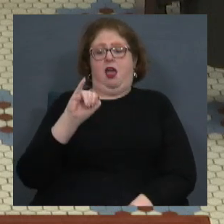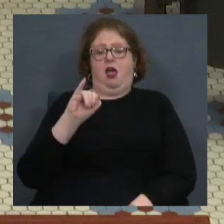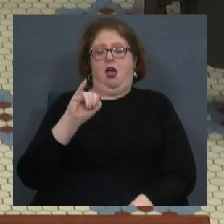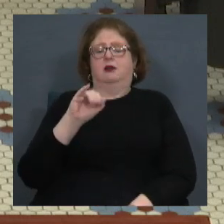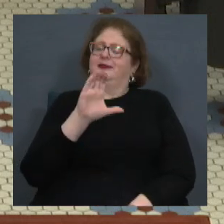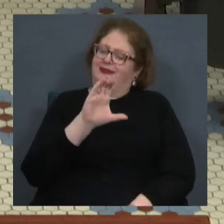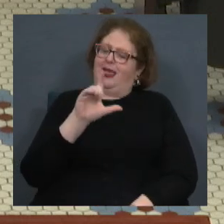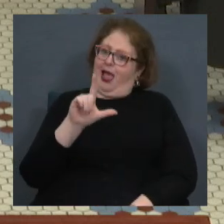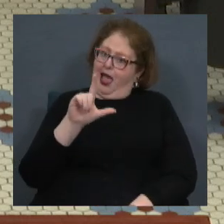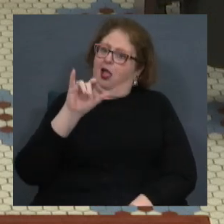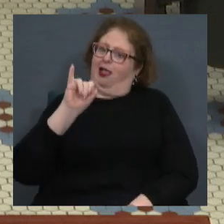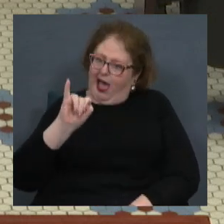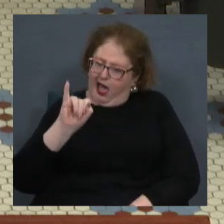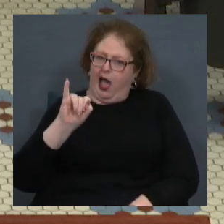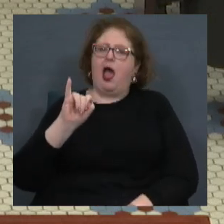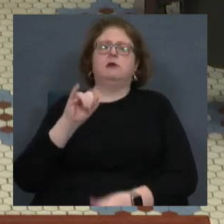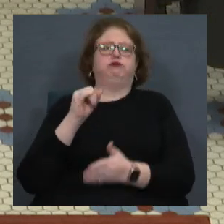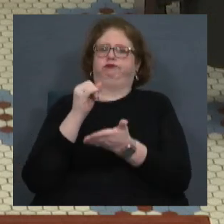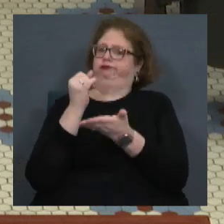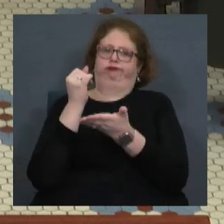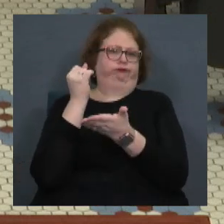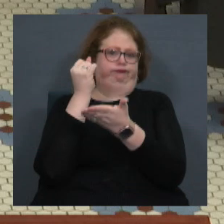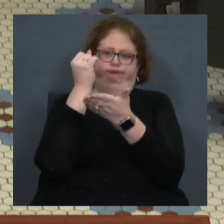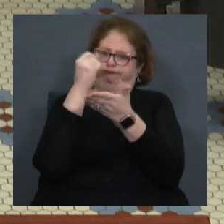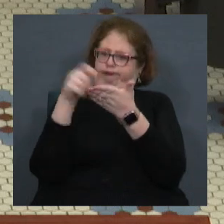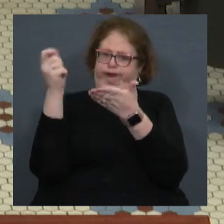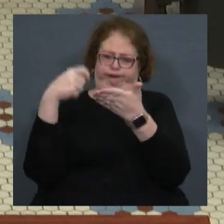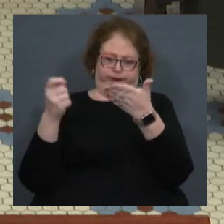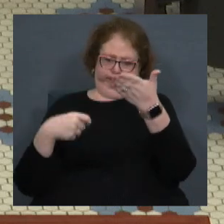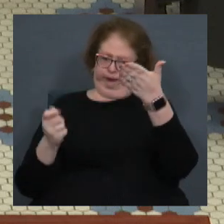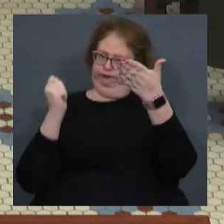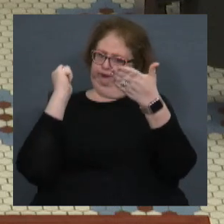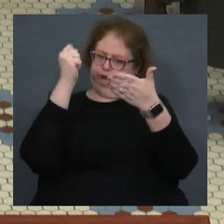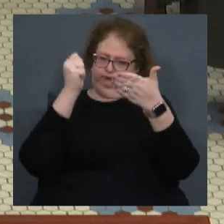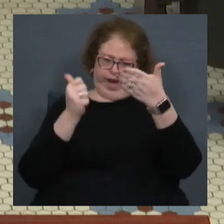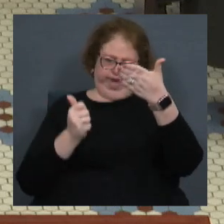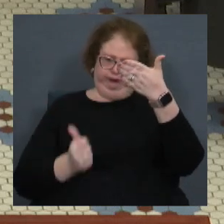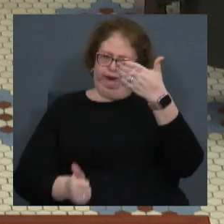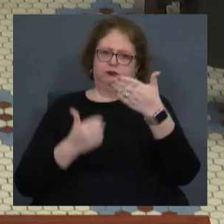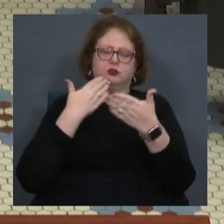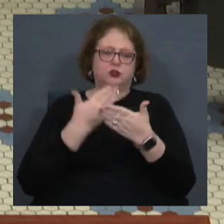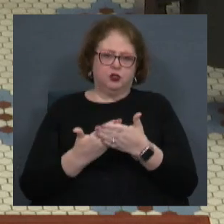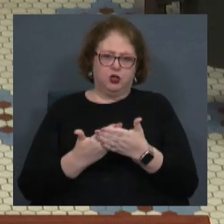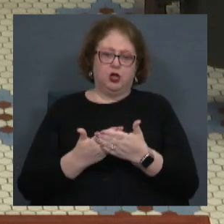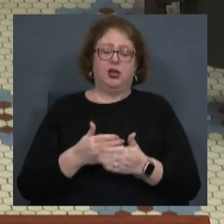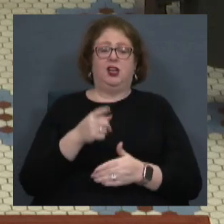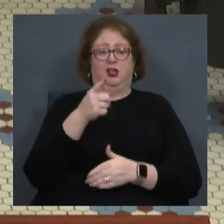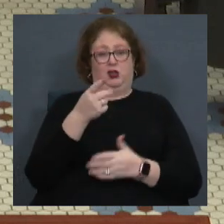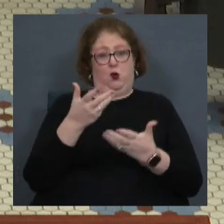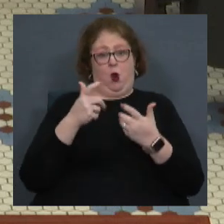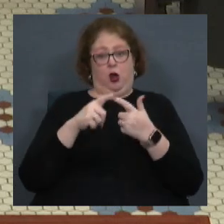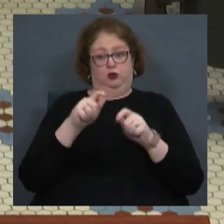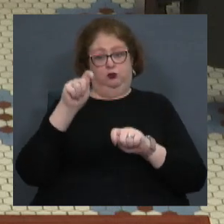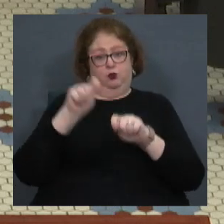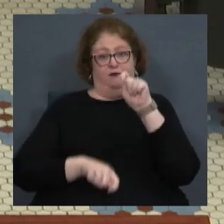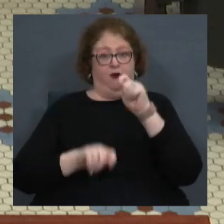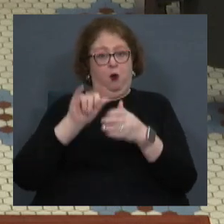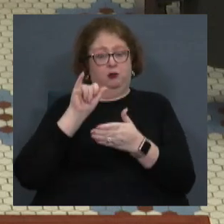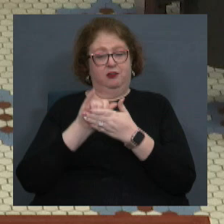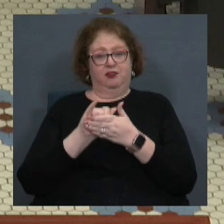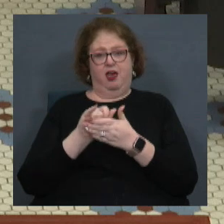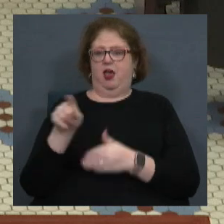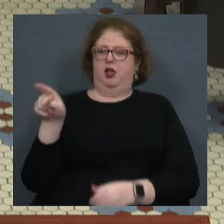requirements. In order to revoke this SUP, the city would have to rely on some other